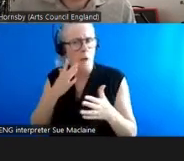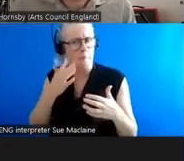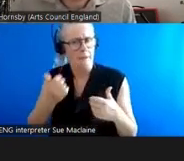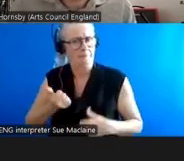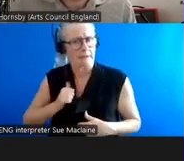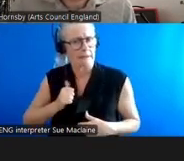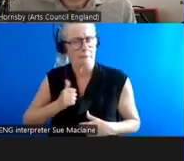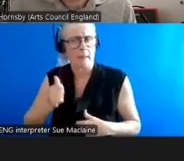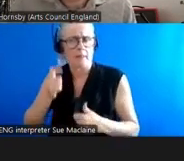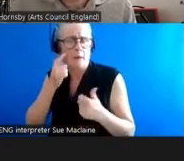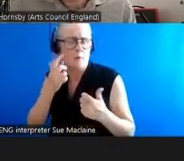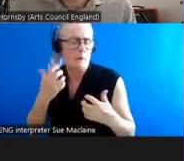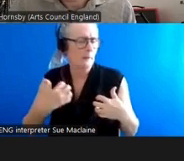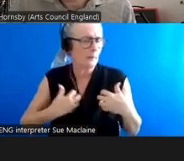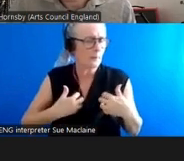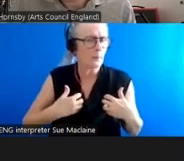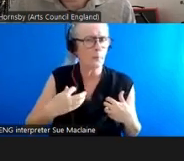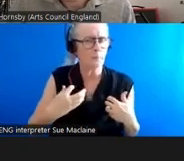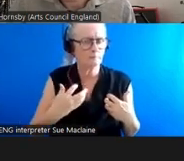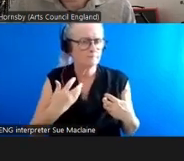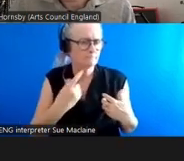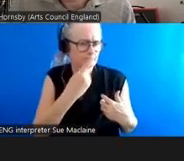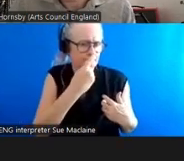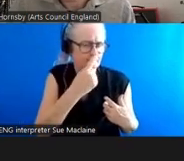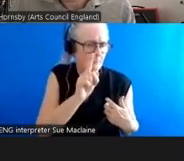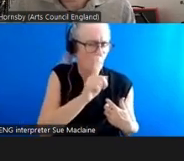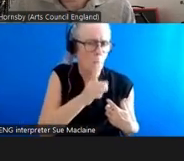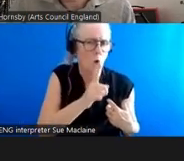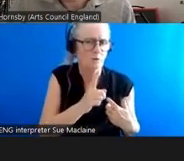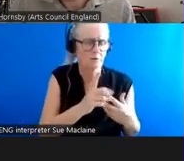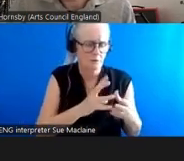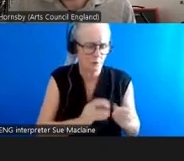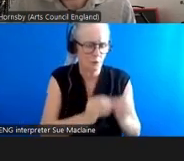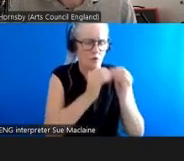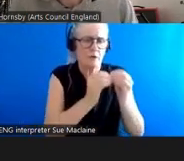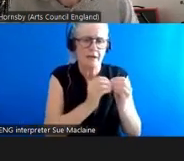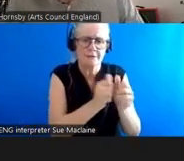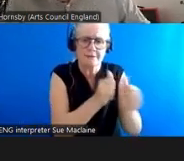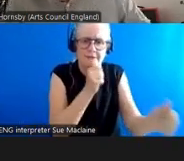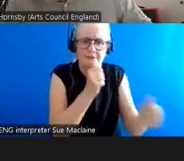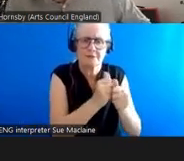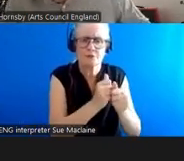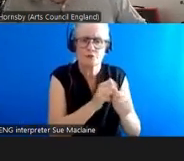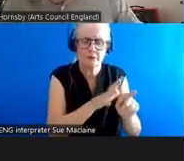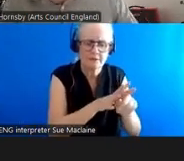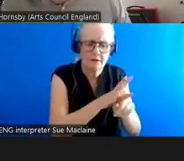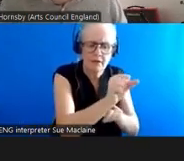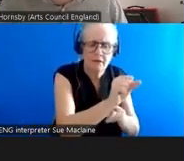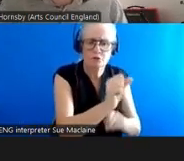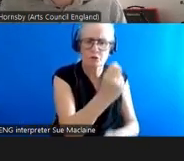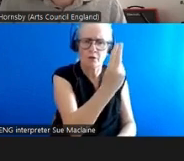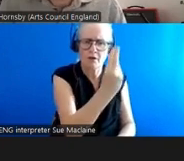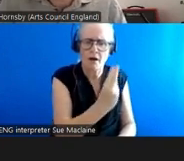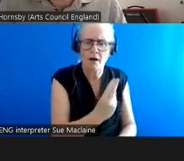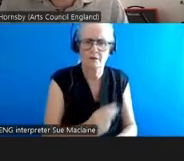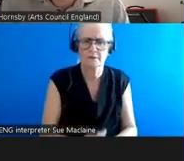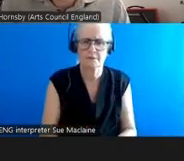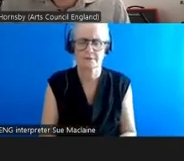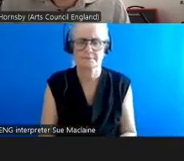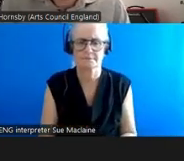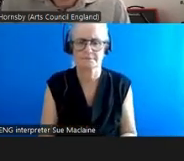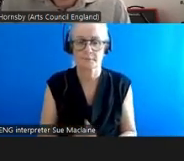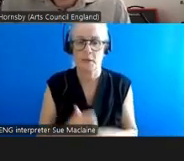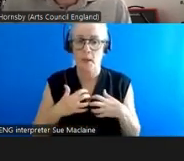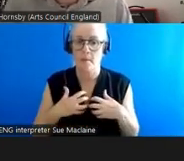to develop over time. But there's already things that mayors are doing with their new powers around devolution, and it's